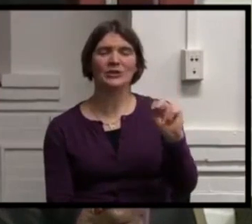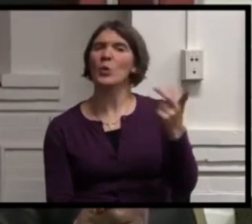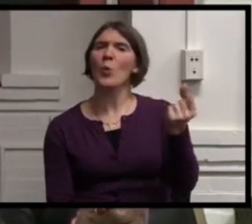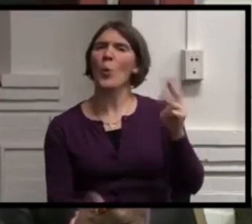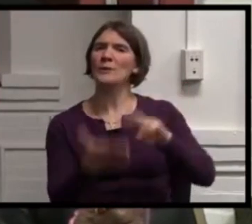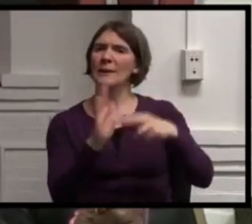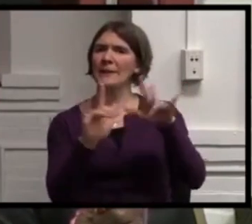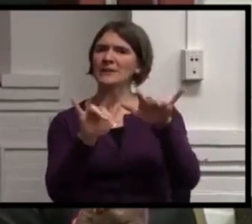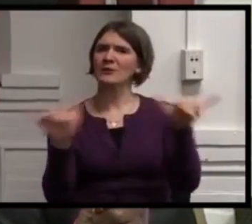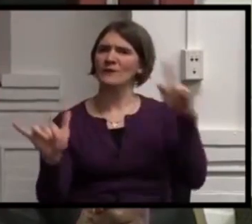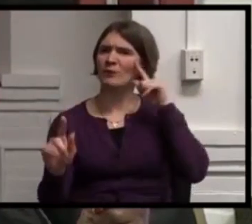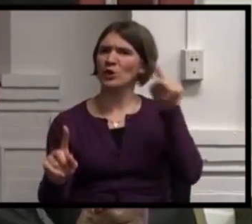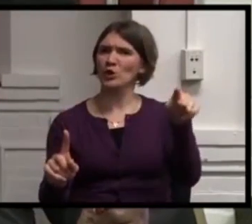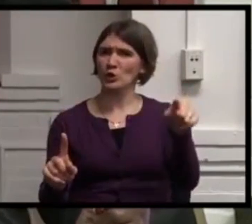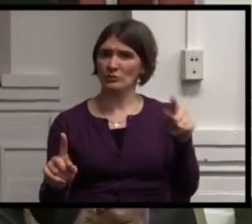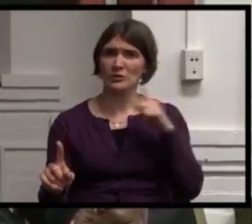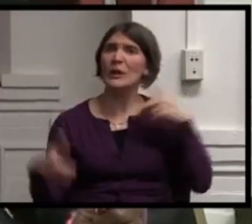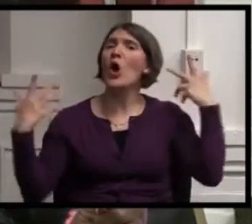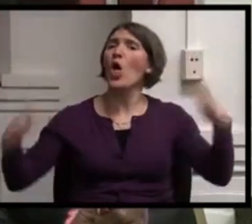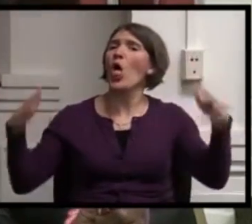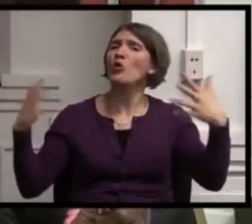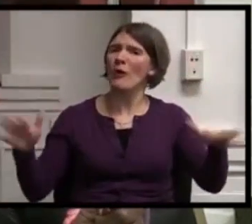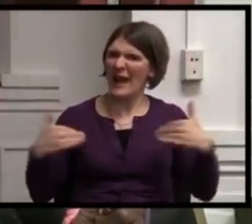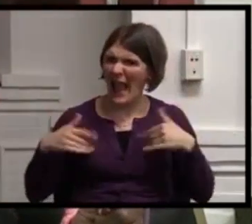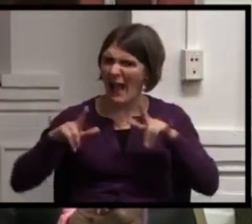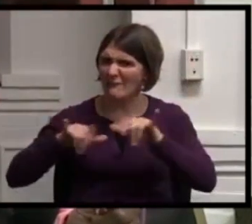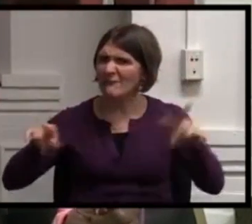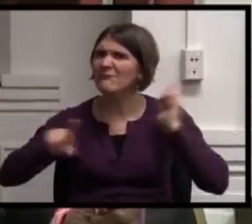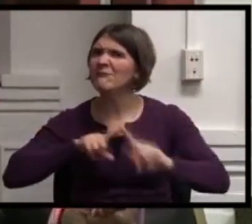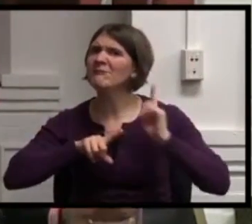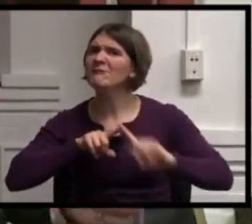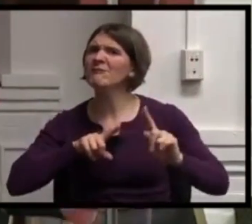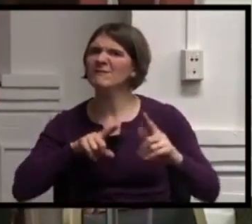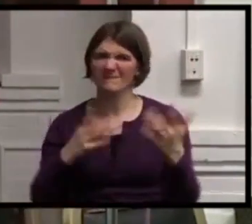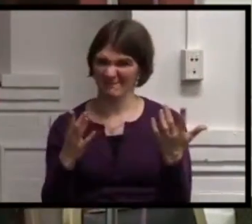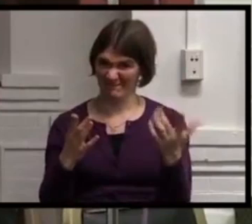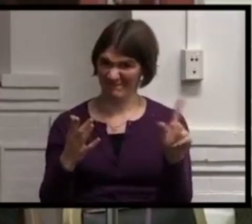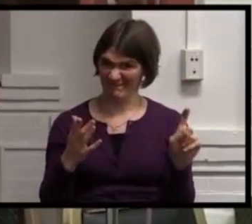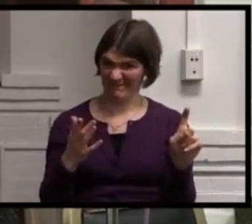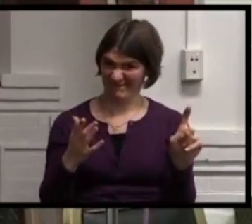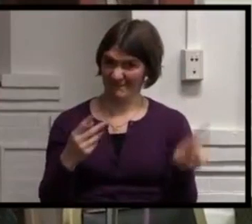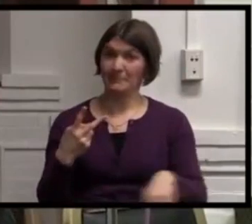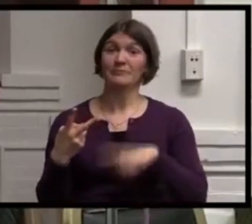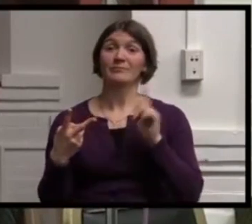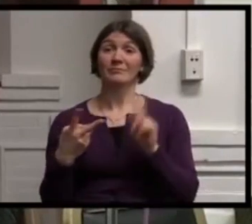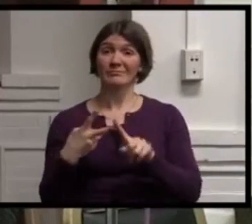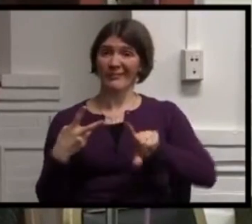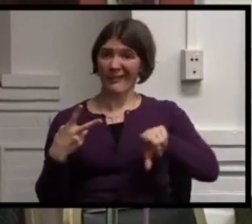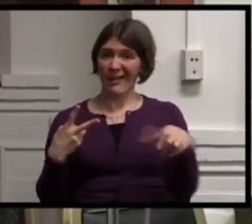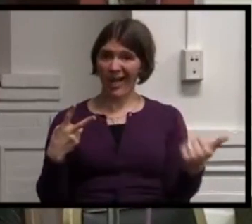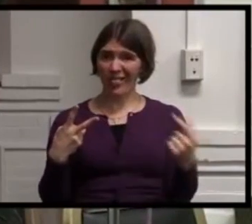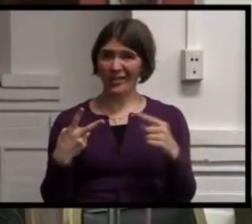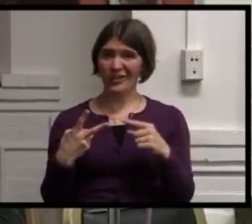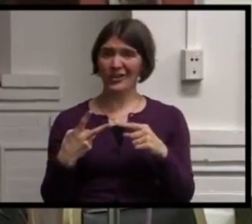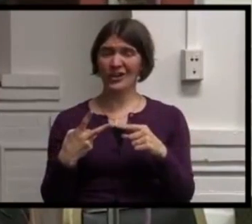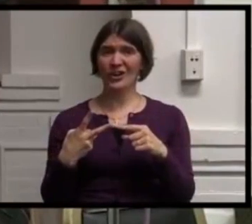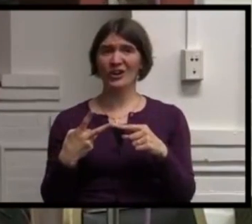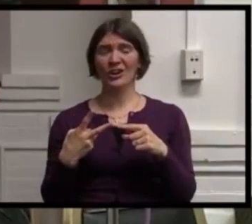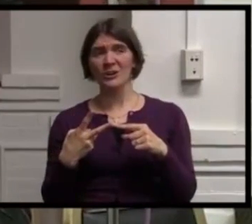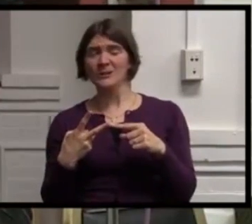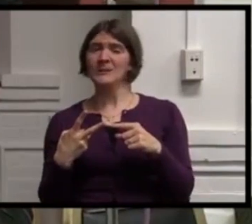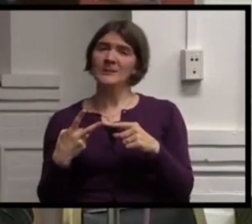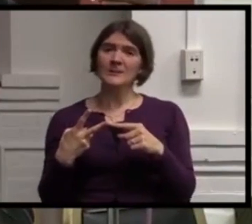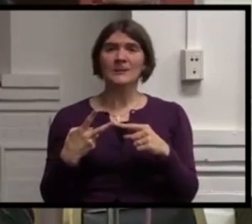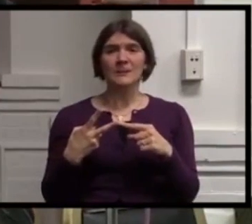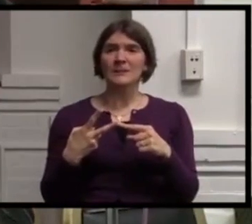diversification, if we are already diversified. The second question or issue or statement that